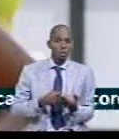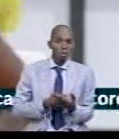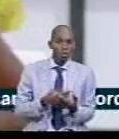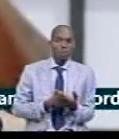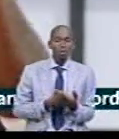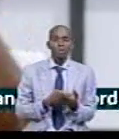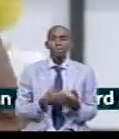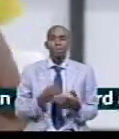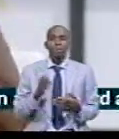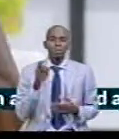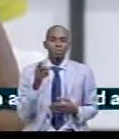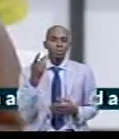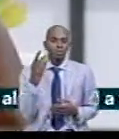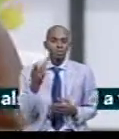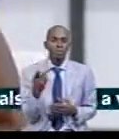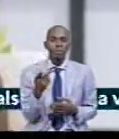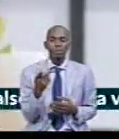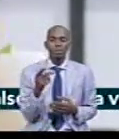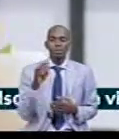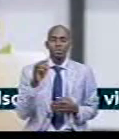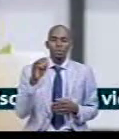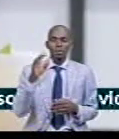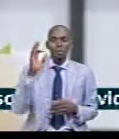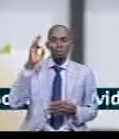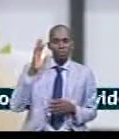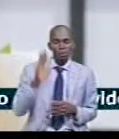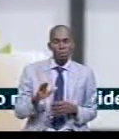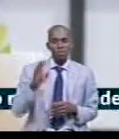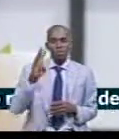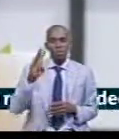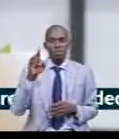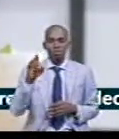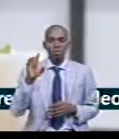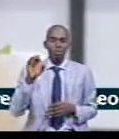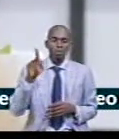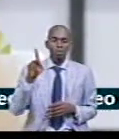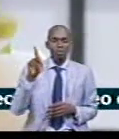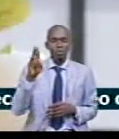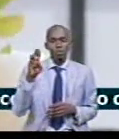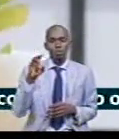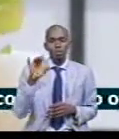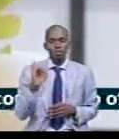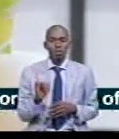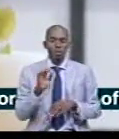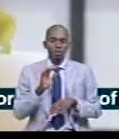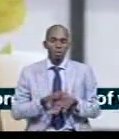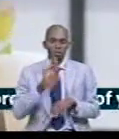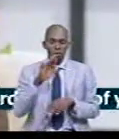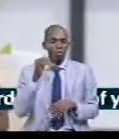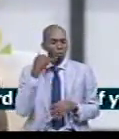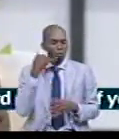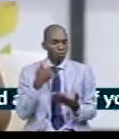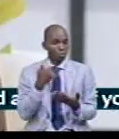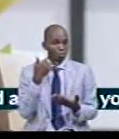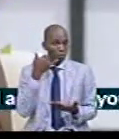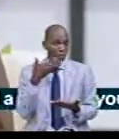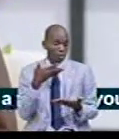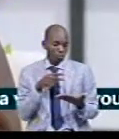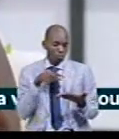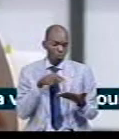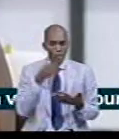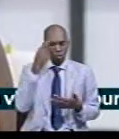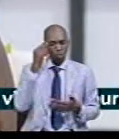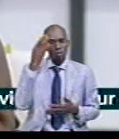on my phone, Pastor W.F. Kumuyi, when I saw him, I'm very happy because I know this man of God is the man of